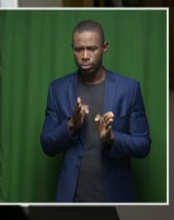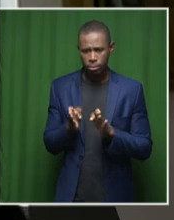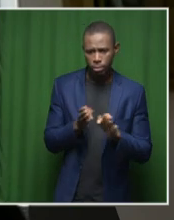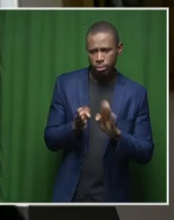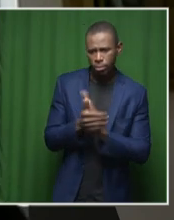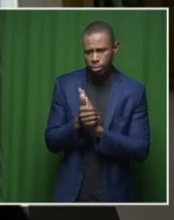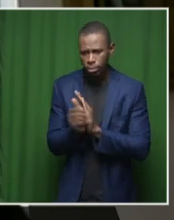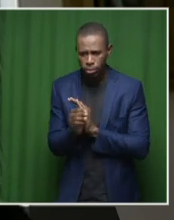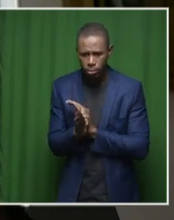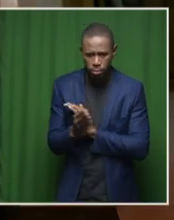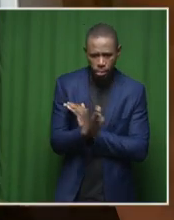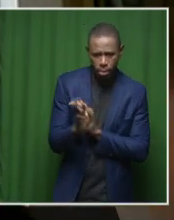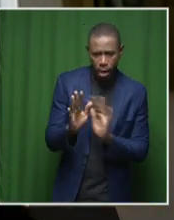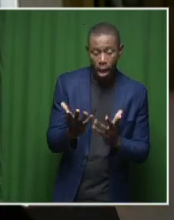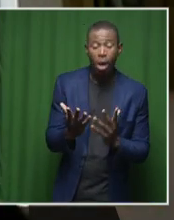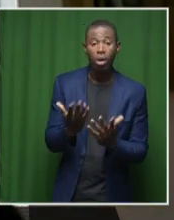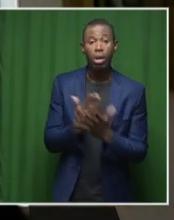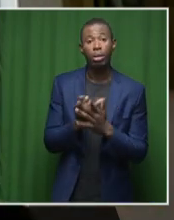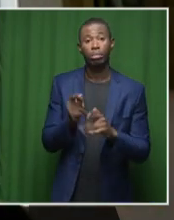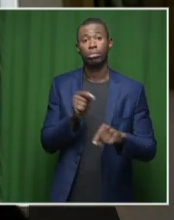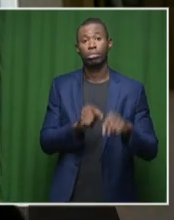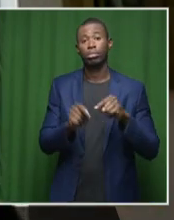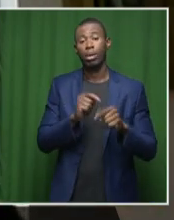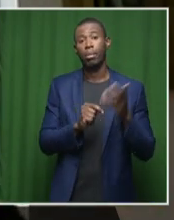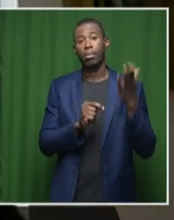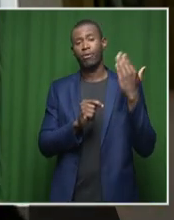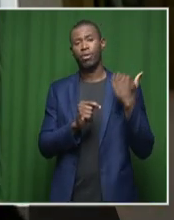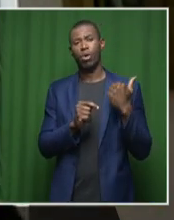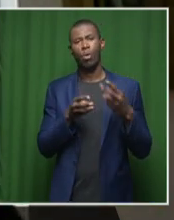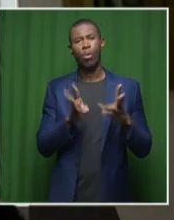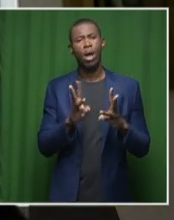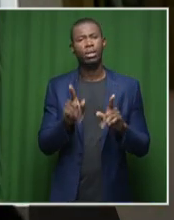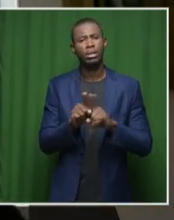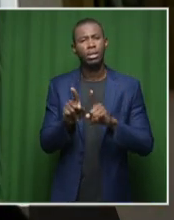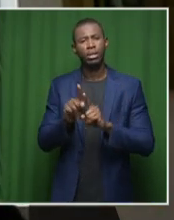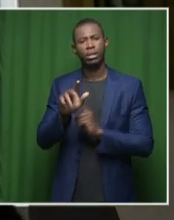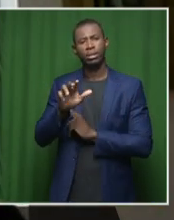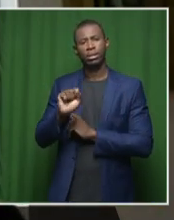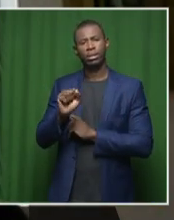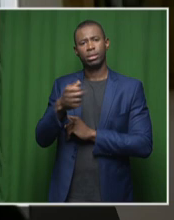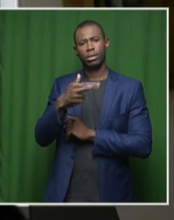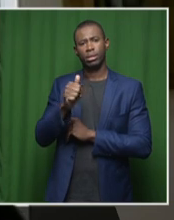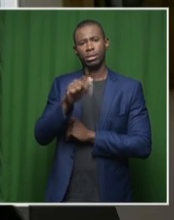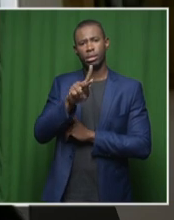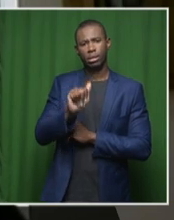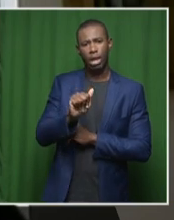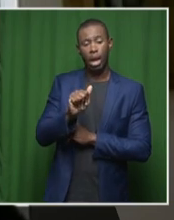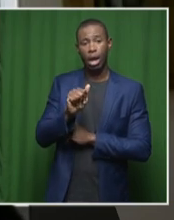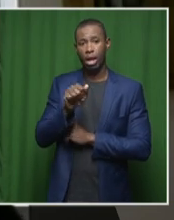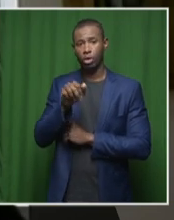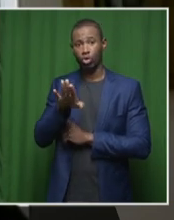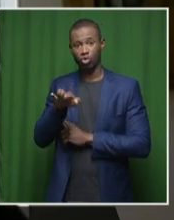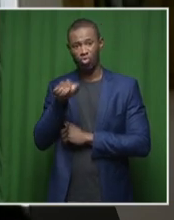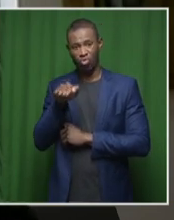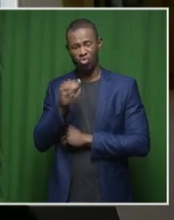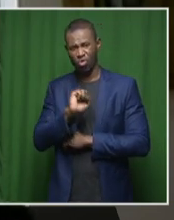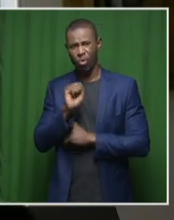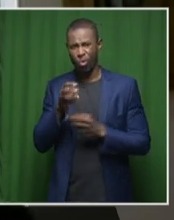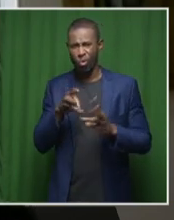warfare operations. And you can trace this back even to the way the Xhosa, Zulu, and some of the earlier black communities in Africa fought as well.